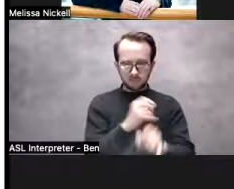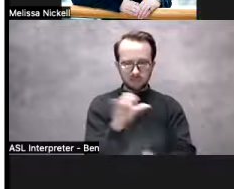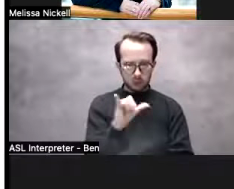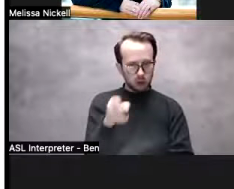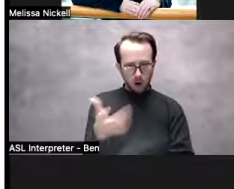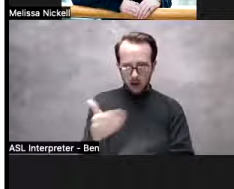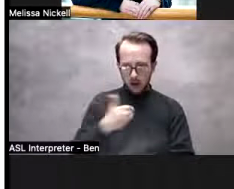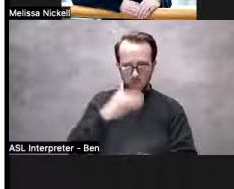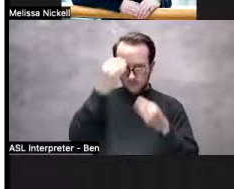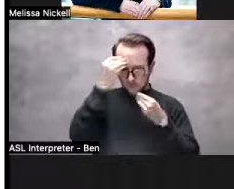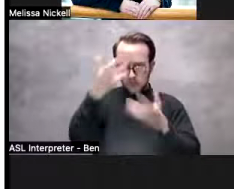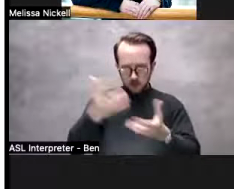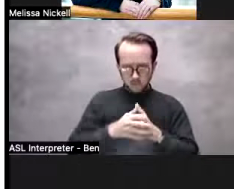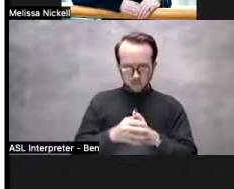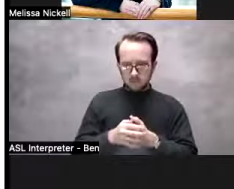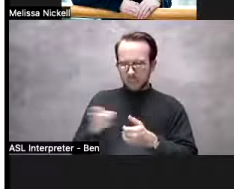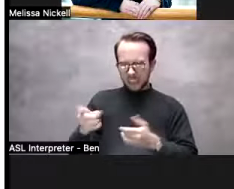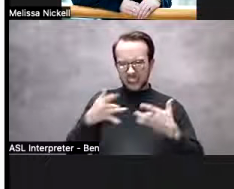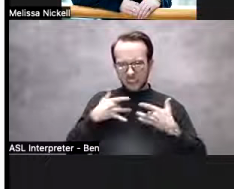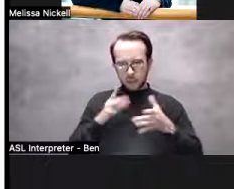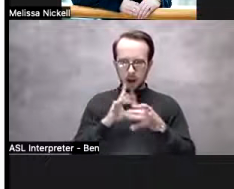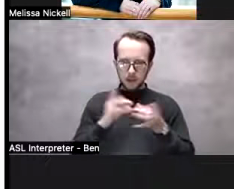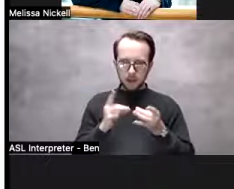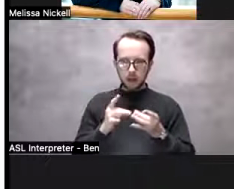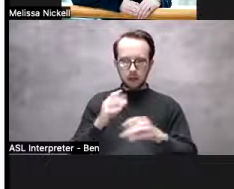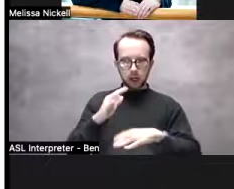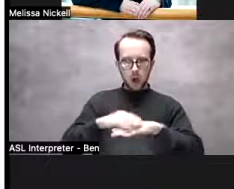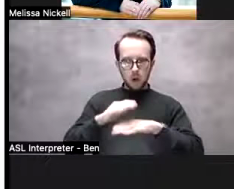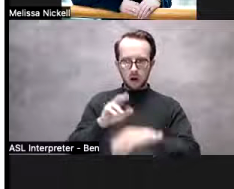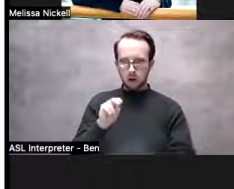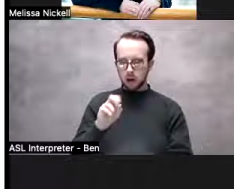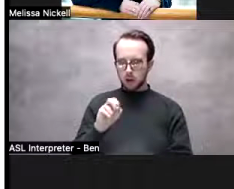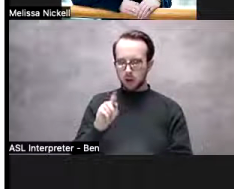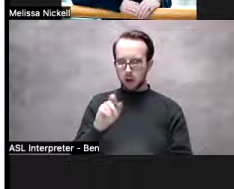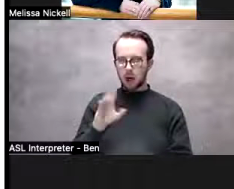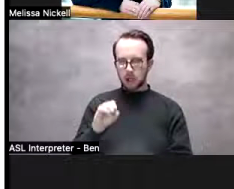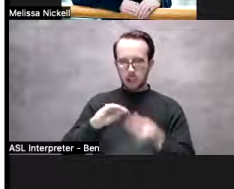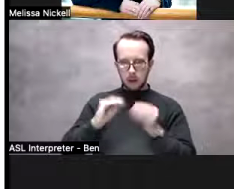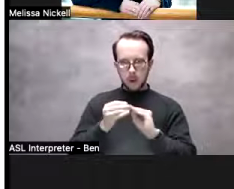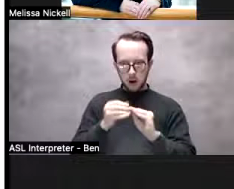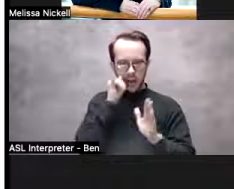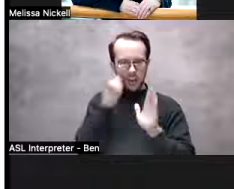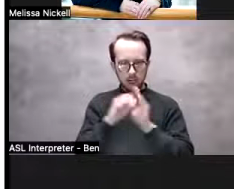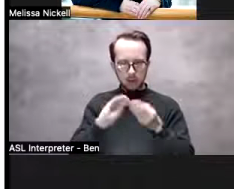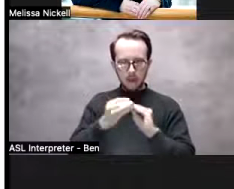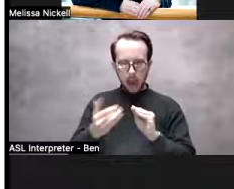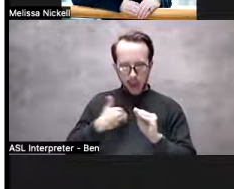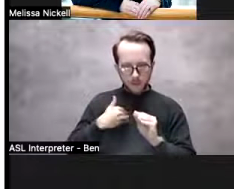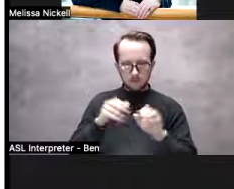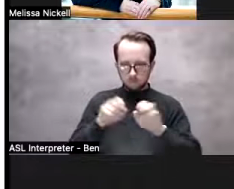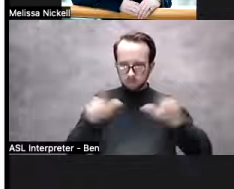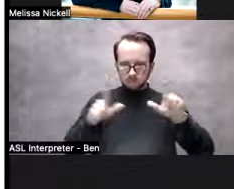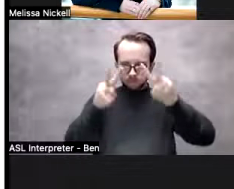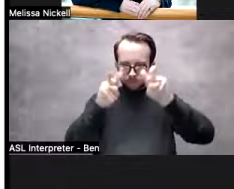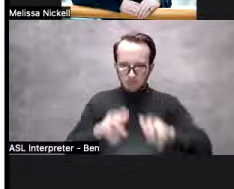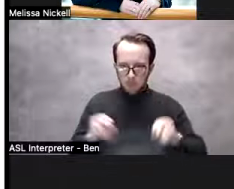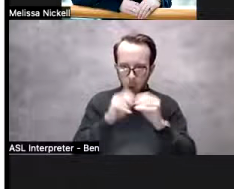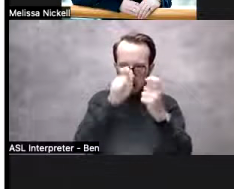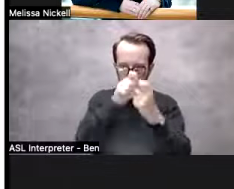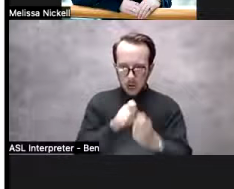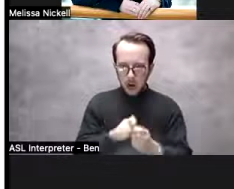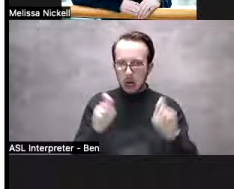say the notification or the notice number itself. So you can click on that and you can look in some more details about that particular opportunity. You can see